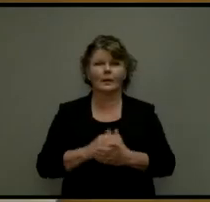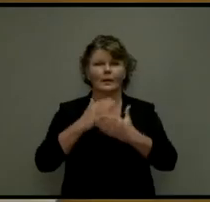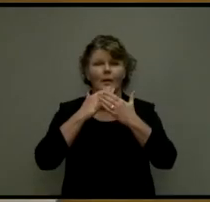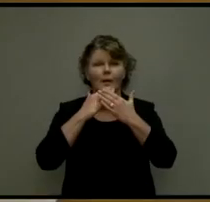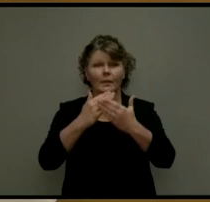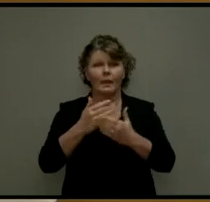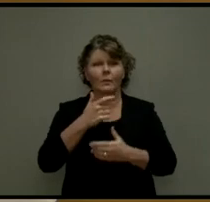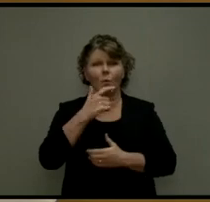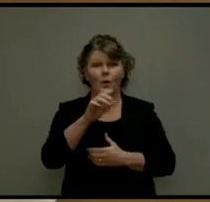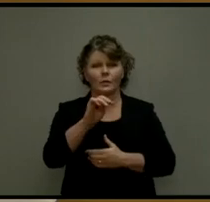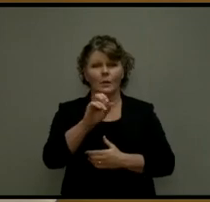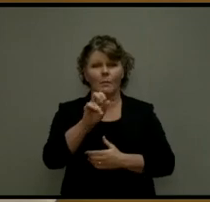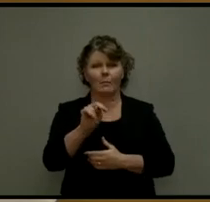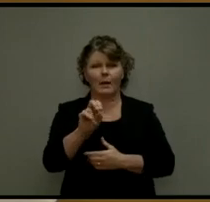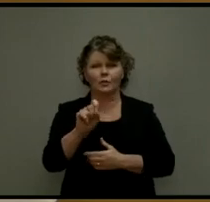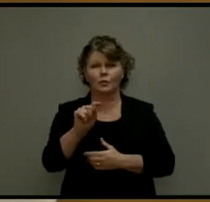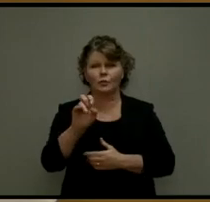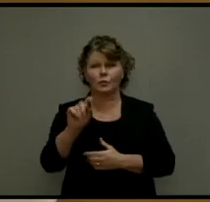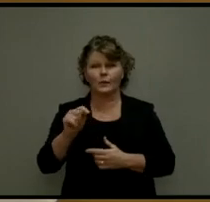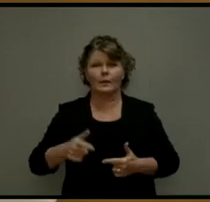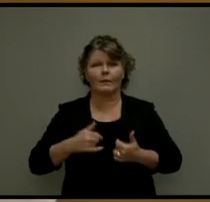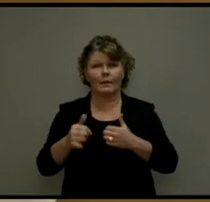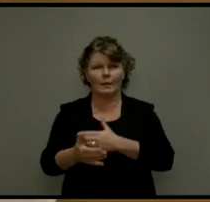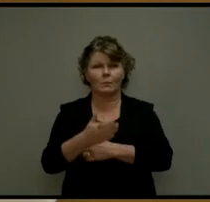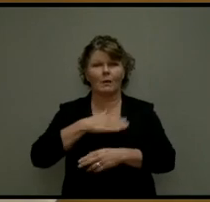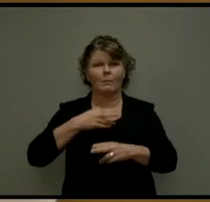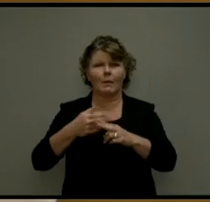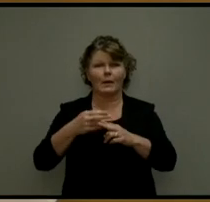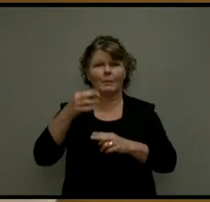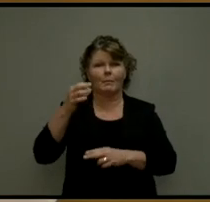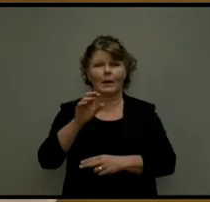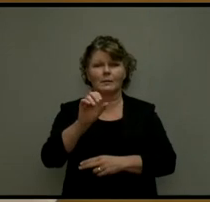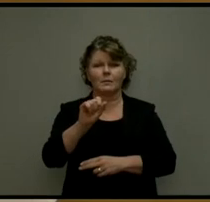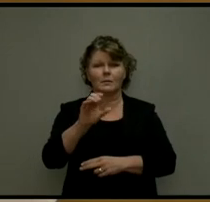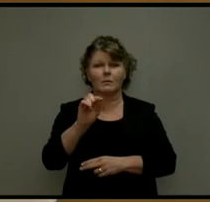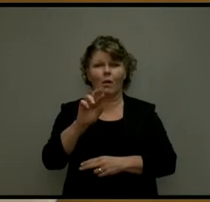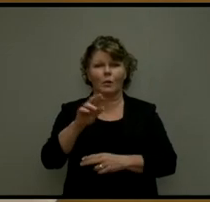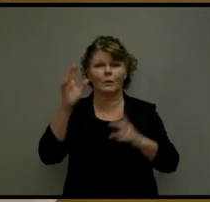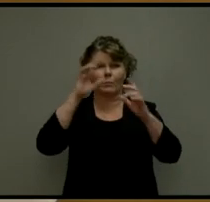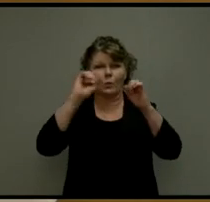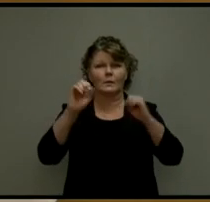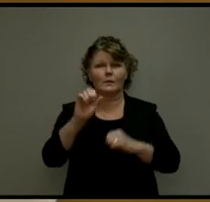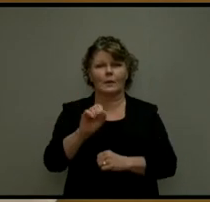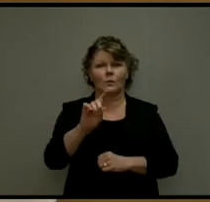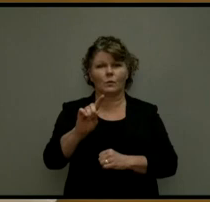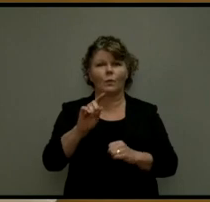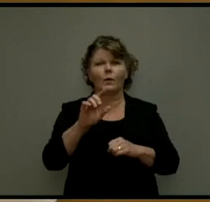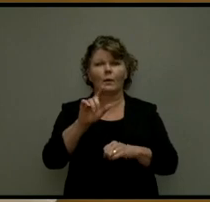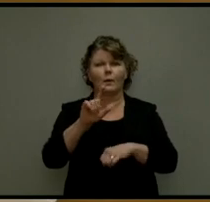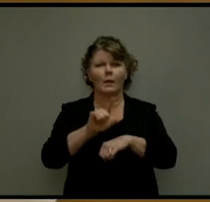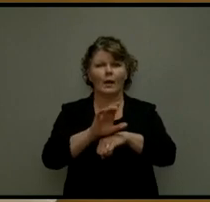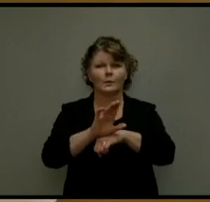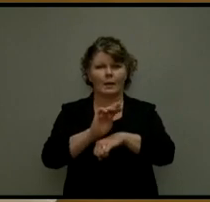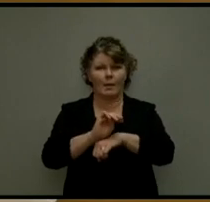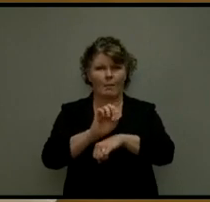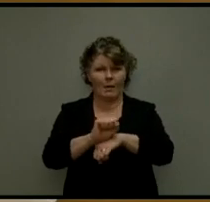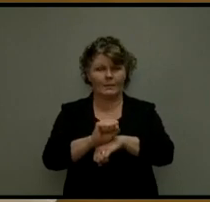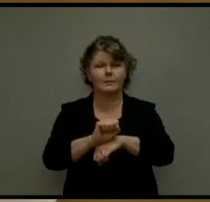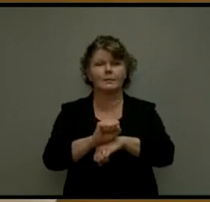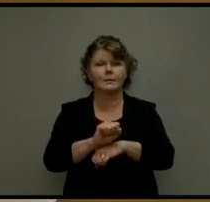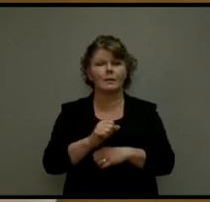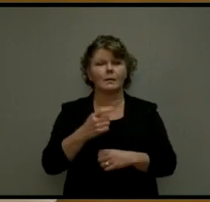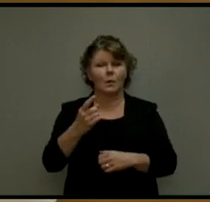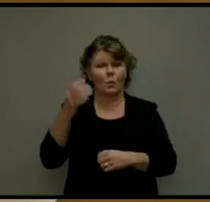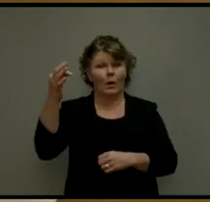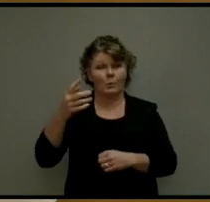Thank you for viewing Main Street Living this morning. I'm Reverend Scott Seiler, the president of the South Dakota District of the Lutheran Church, Missouri Synod, and